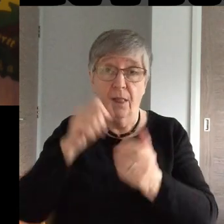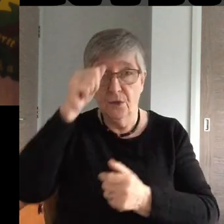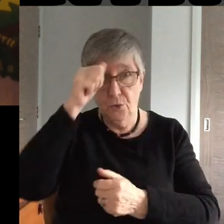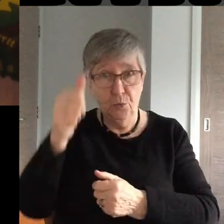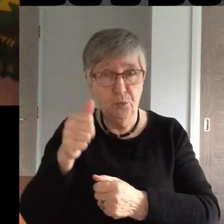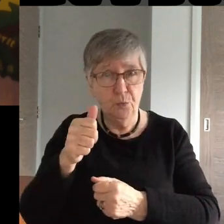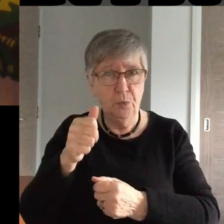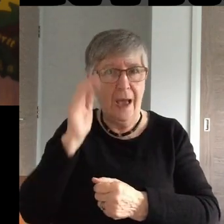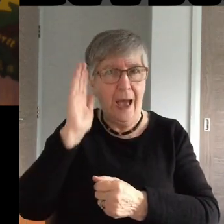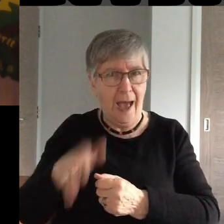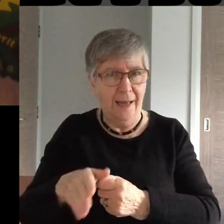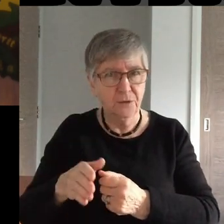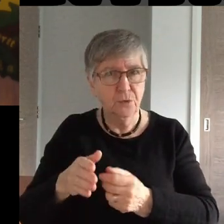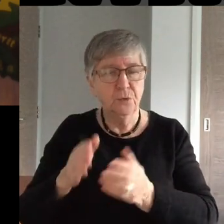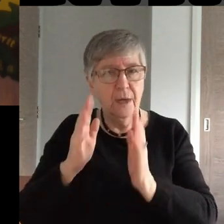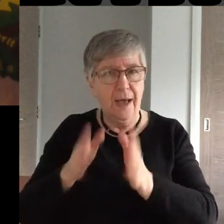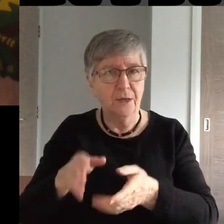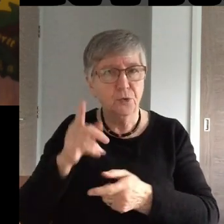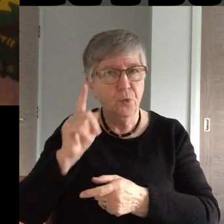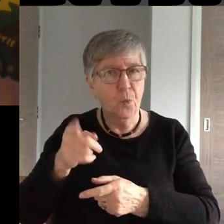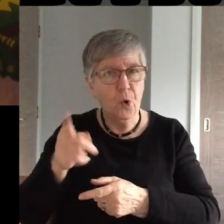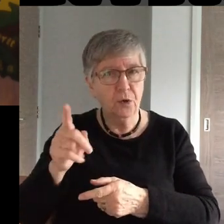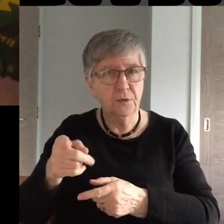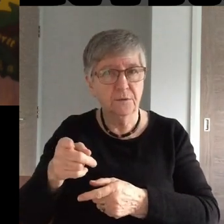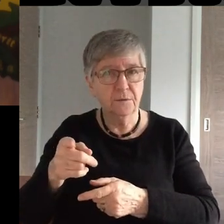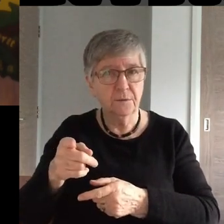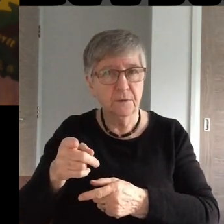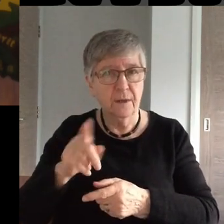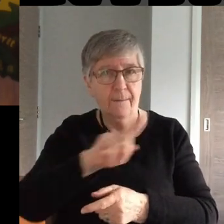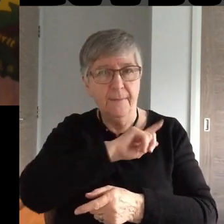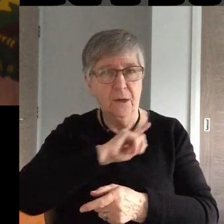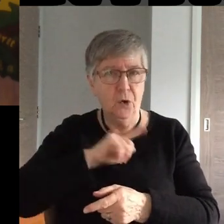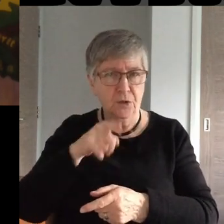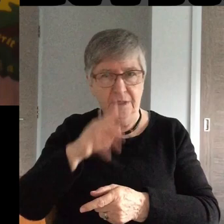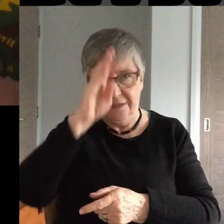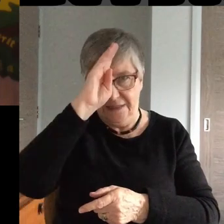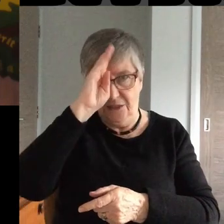this in check, because he knew how dangerous it was.